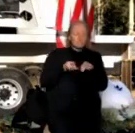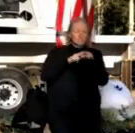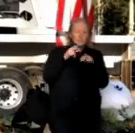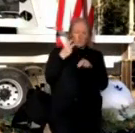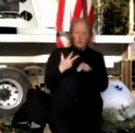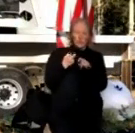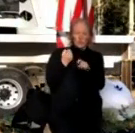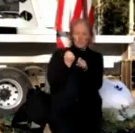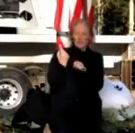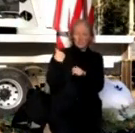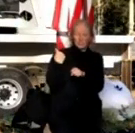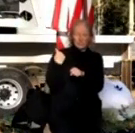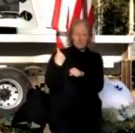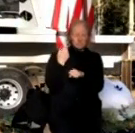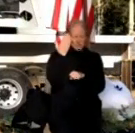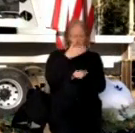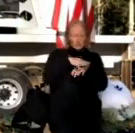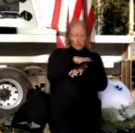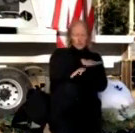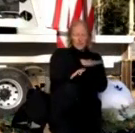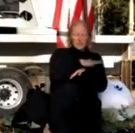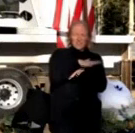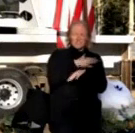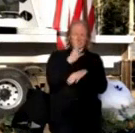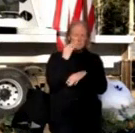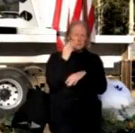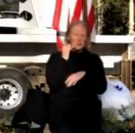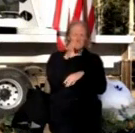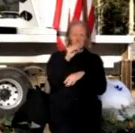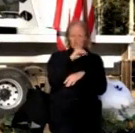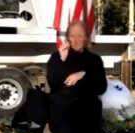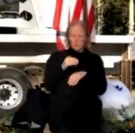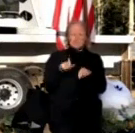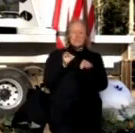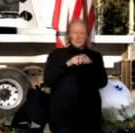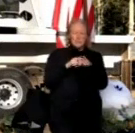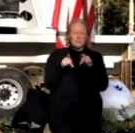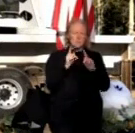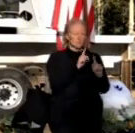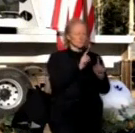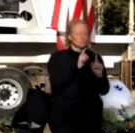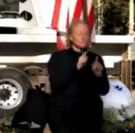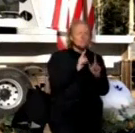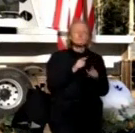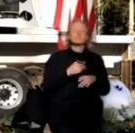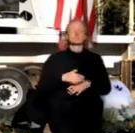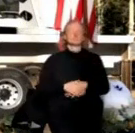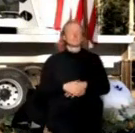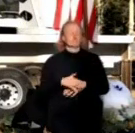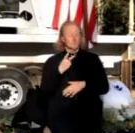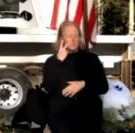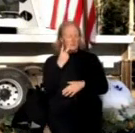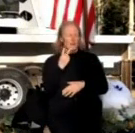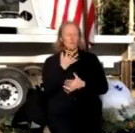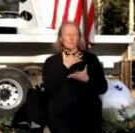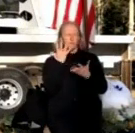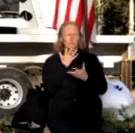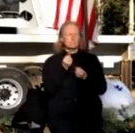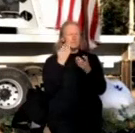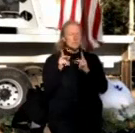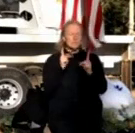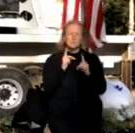from last year. Some of the Front Range state parks were experiencing 50% increases in visitation. We saw record visitation